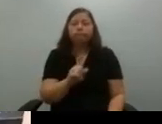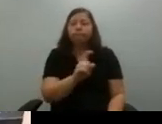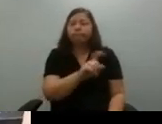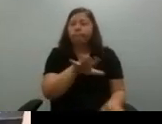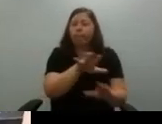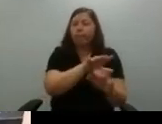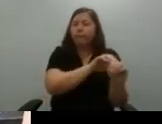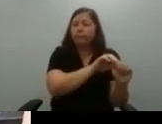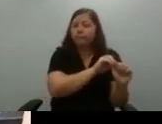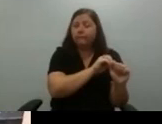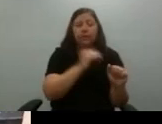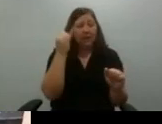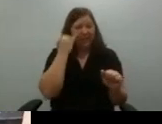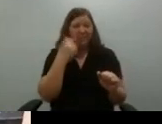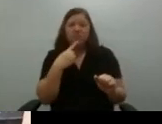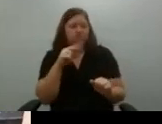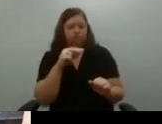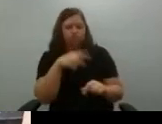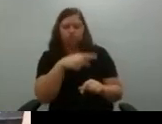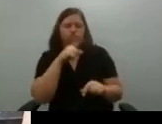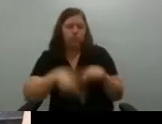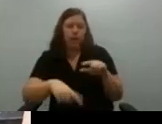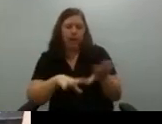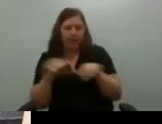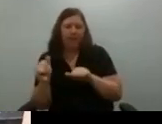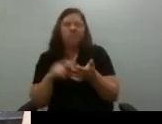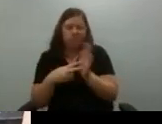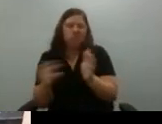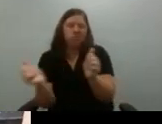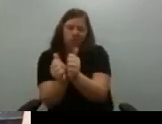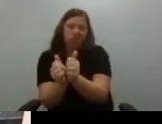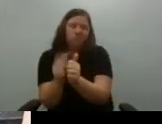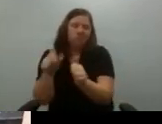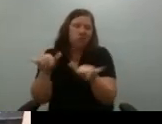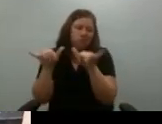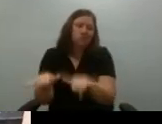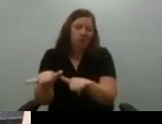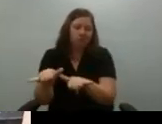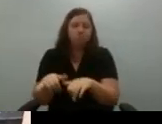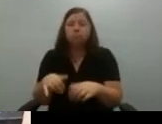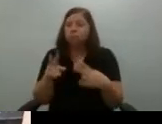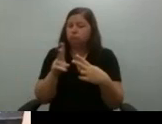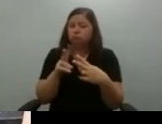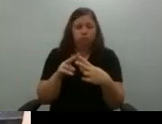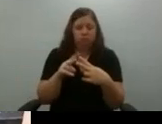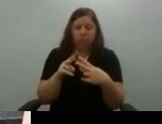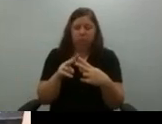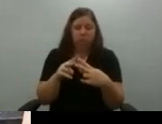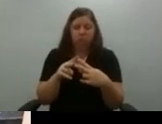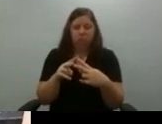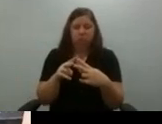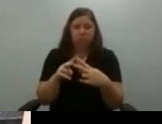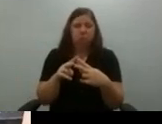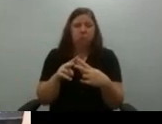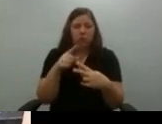leave, then you would be under arrest, and in that case, you would not be able to leave. But either way, you do have the right to